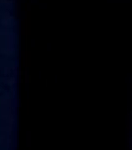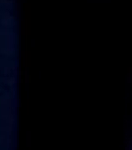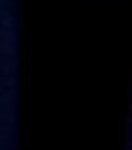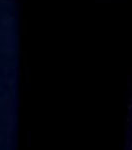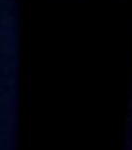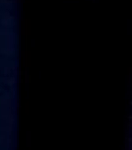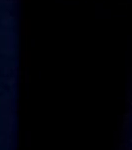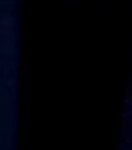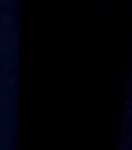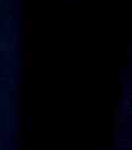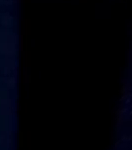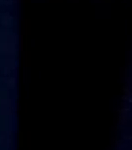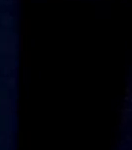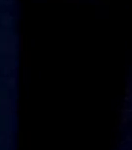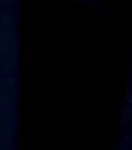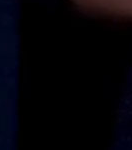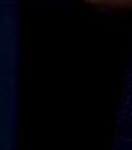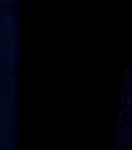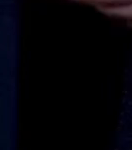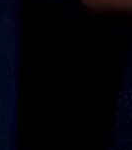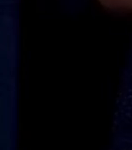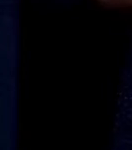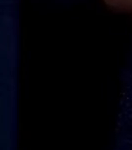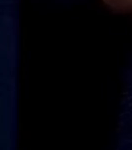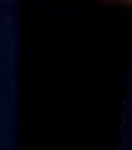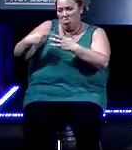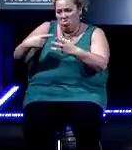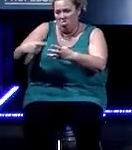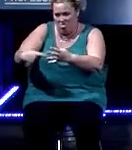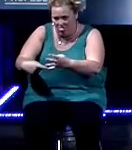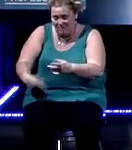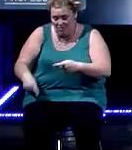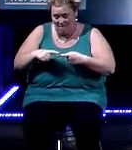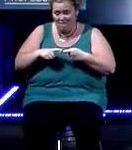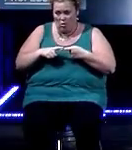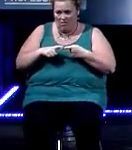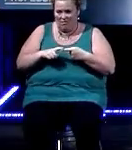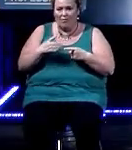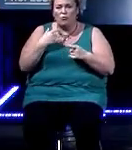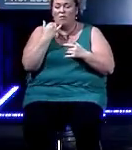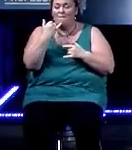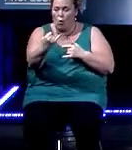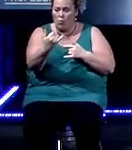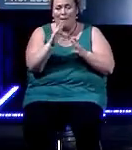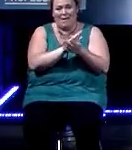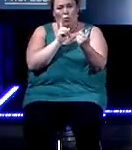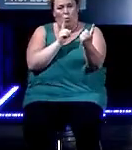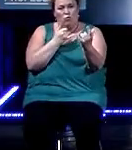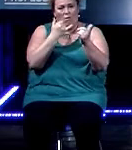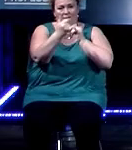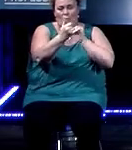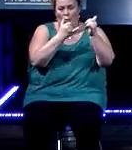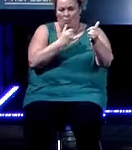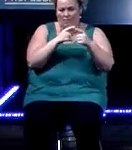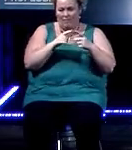and we've decided to, they've allowed us to do things in different ways. So telephone was a one-to-one network. And then we